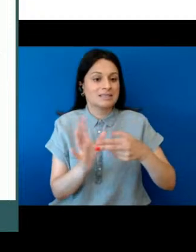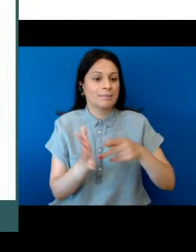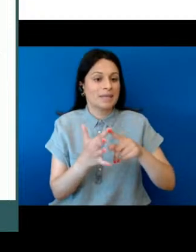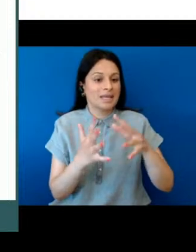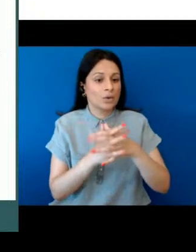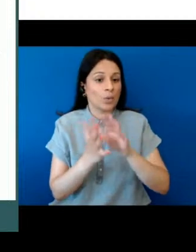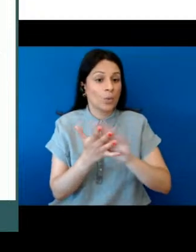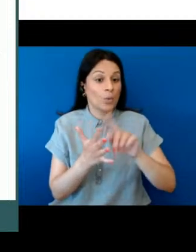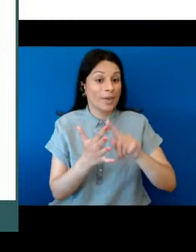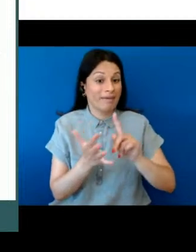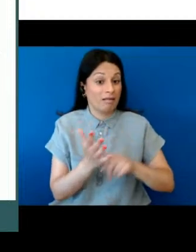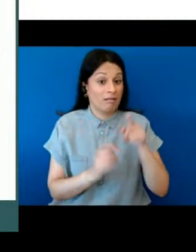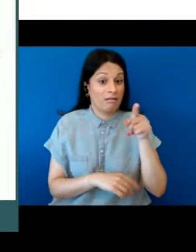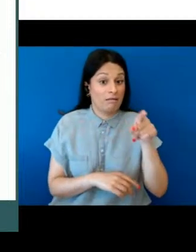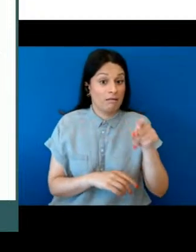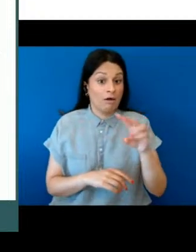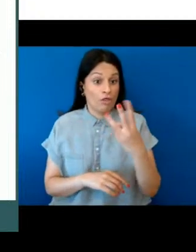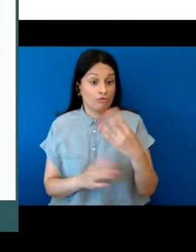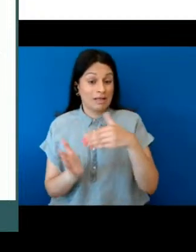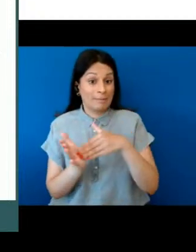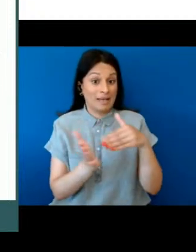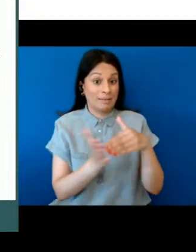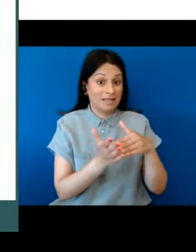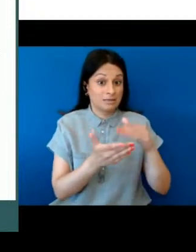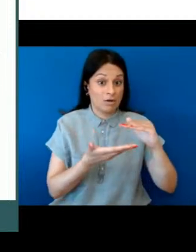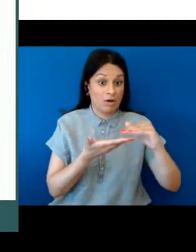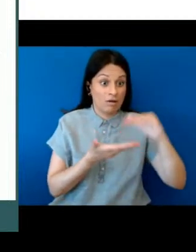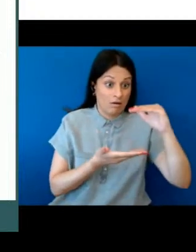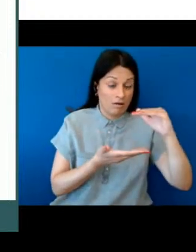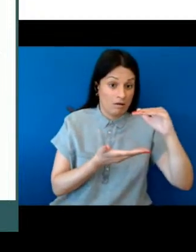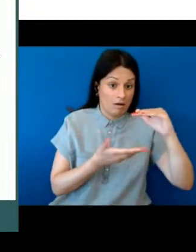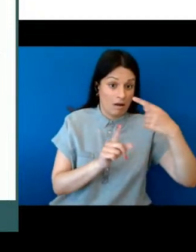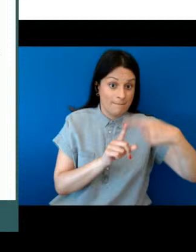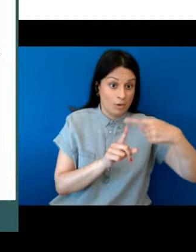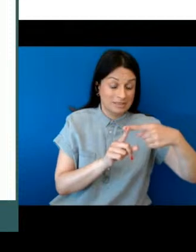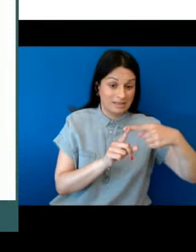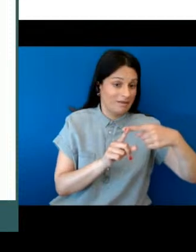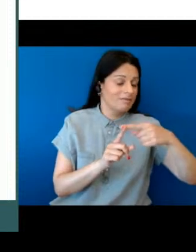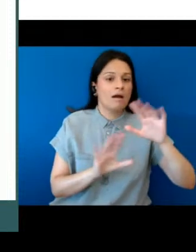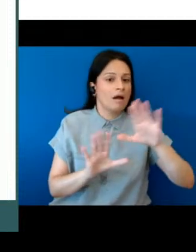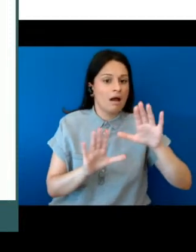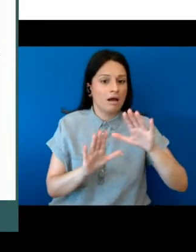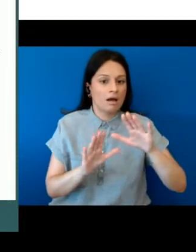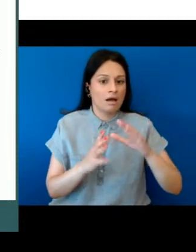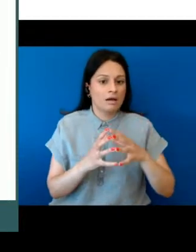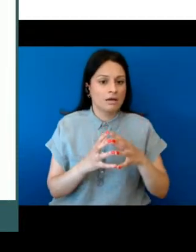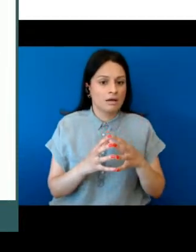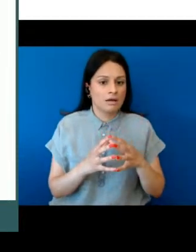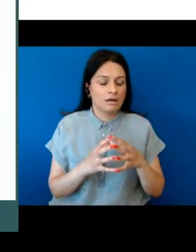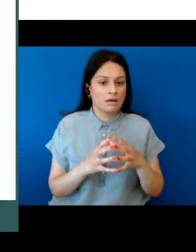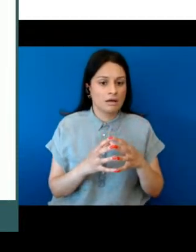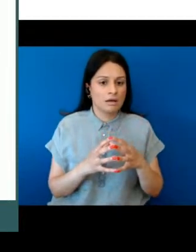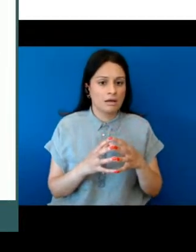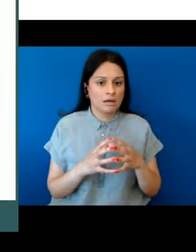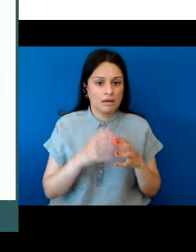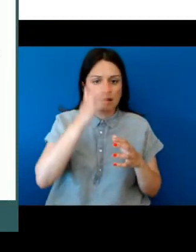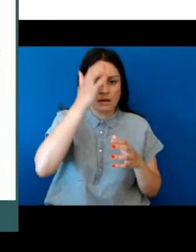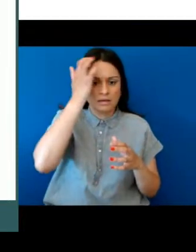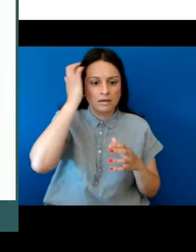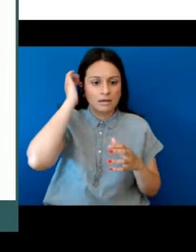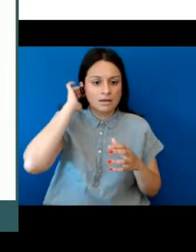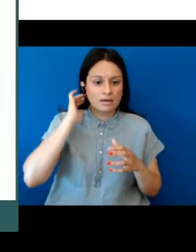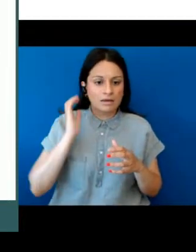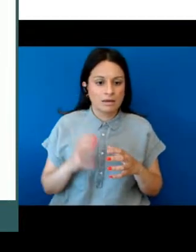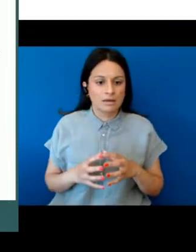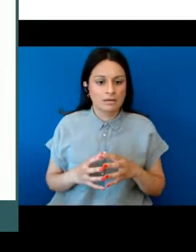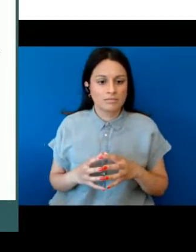So it's not 3 millimeters bigger than the positive control. It's just bigger. It's greater than 3 millimeters. The negative